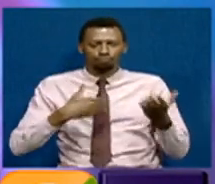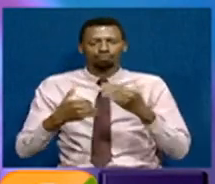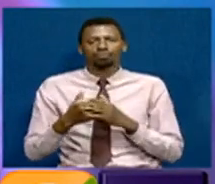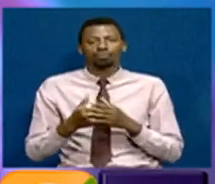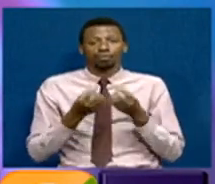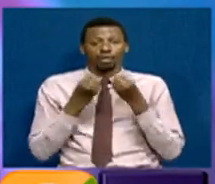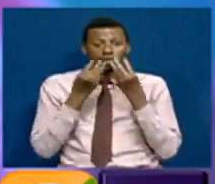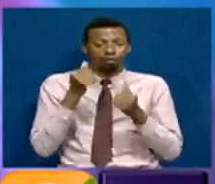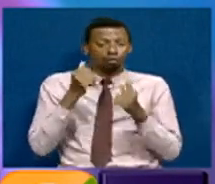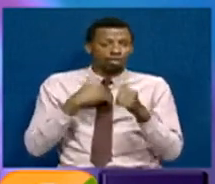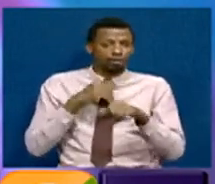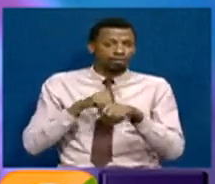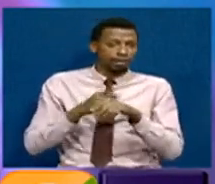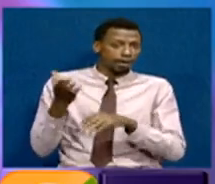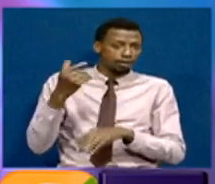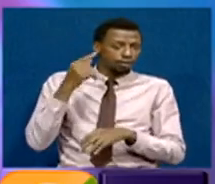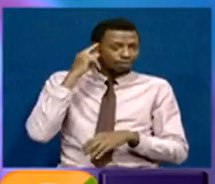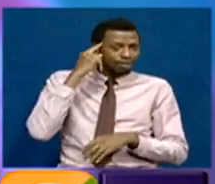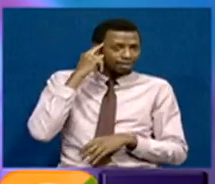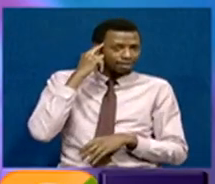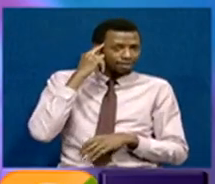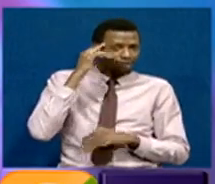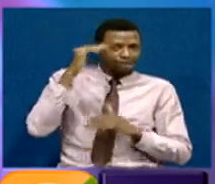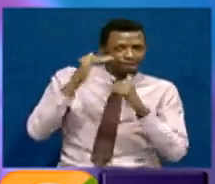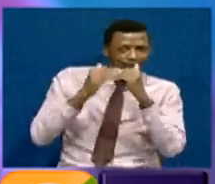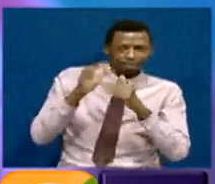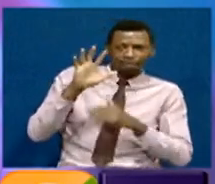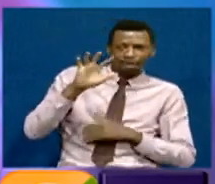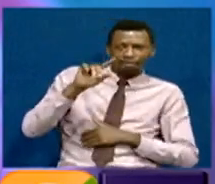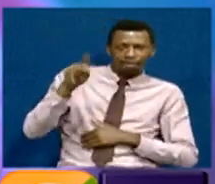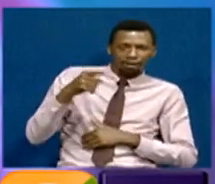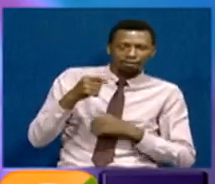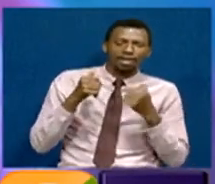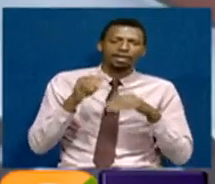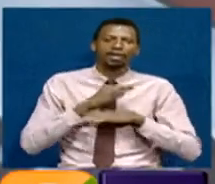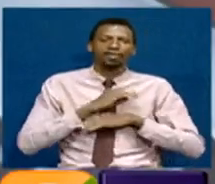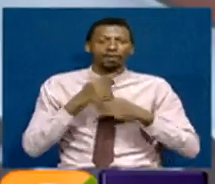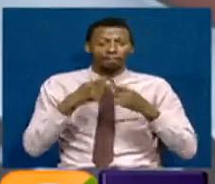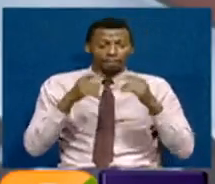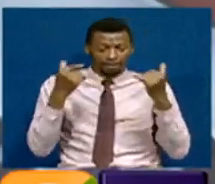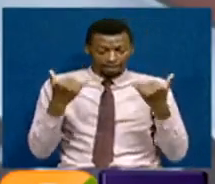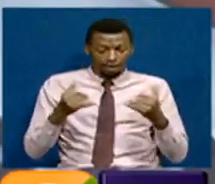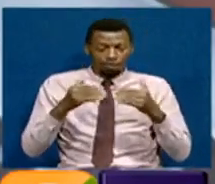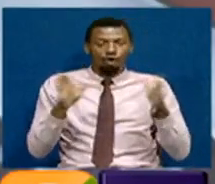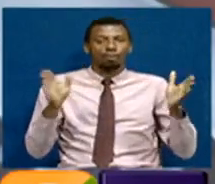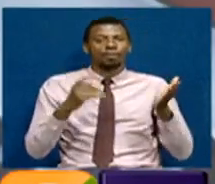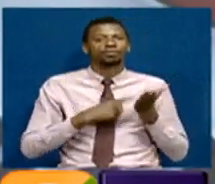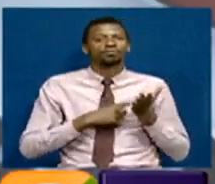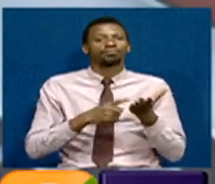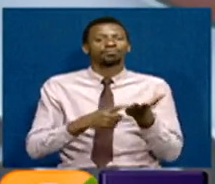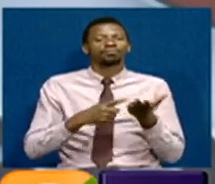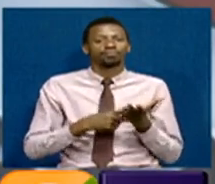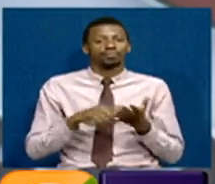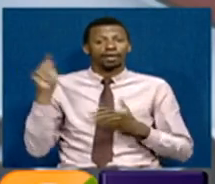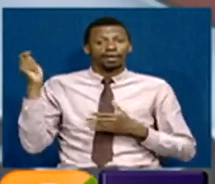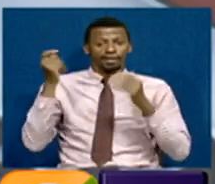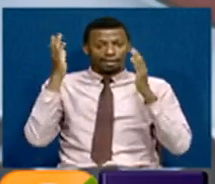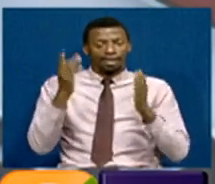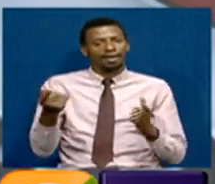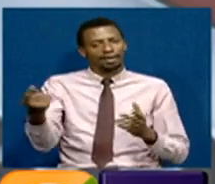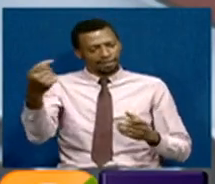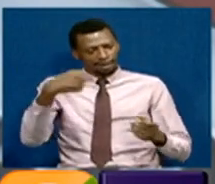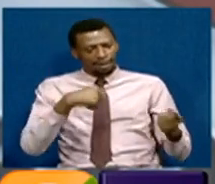point in time, I thought a cap of 5,000 would do. But now we have opened the discussion. Let Kenyans come and tell us how much they think we should